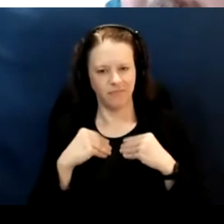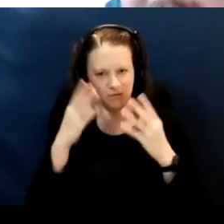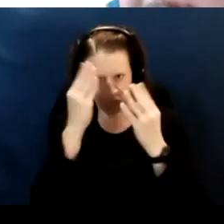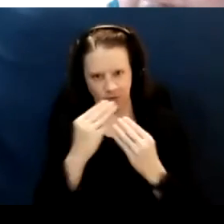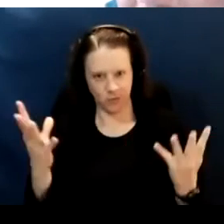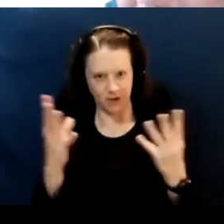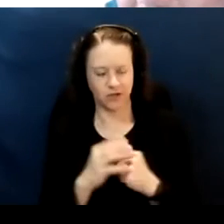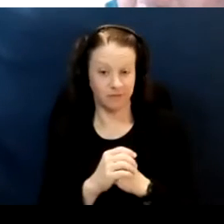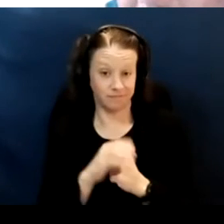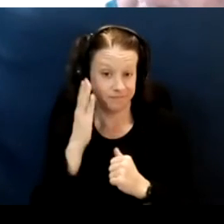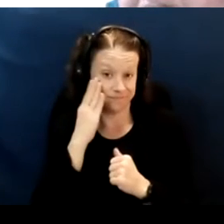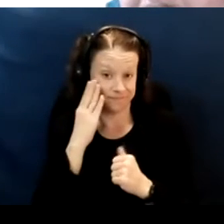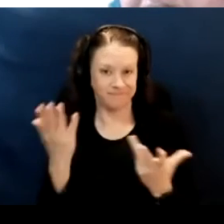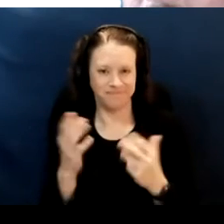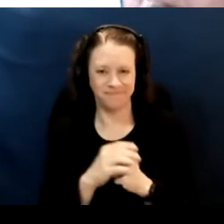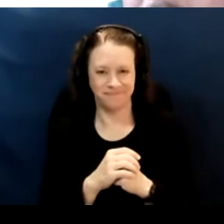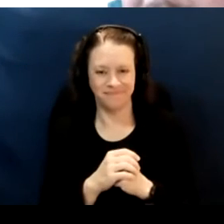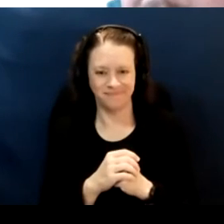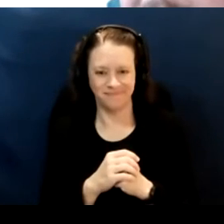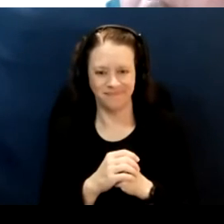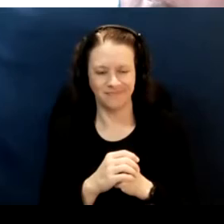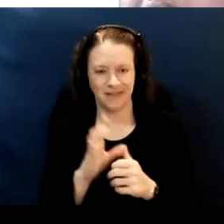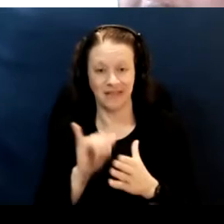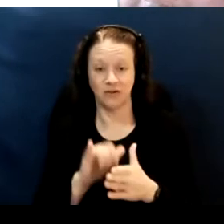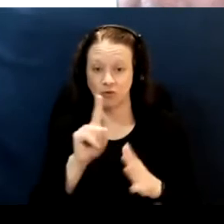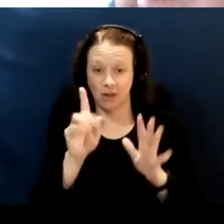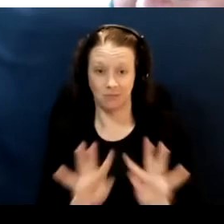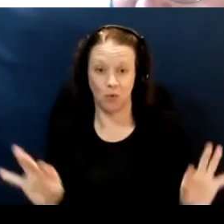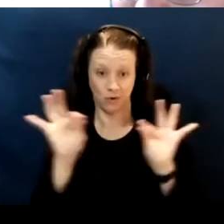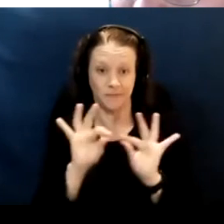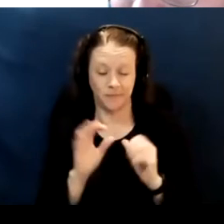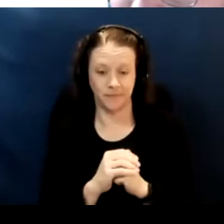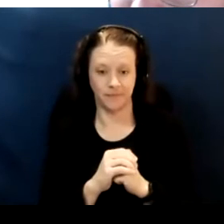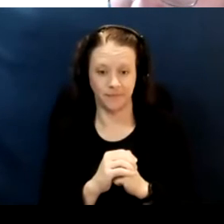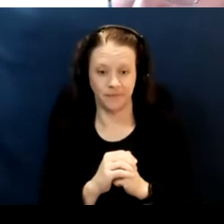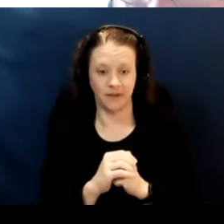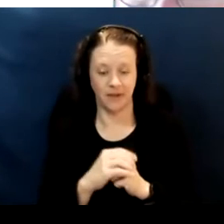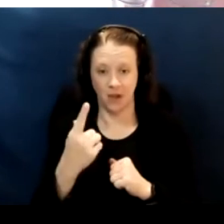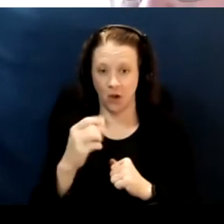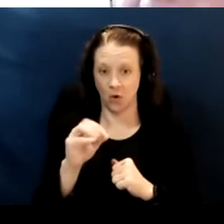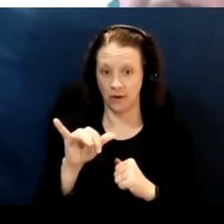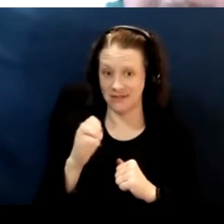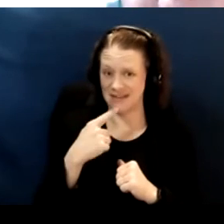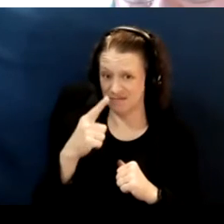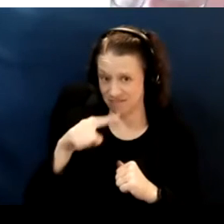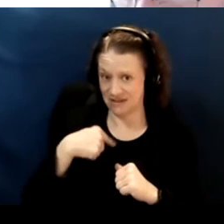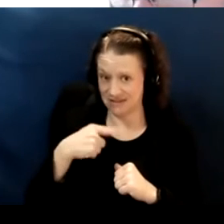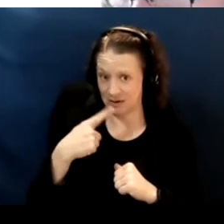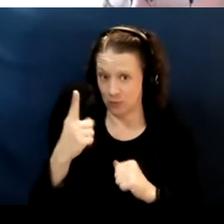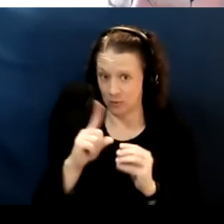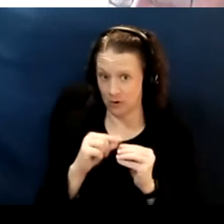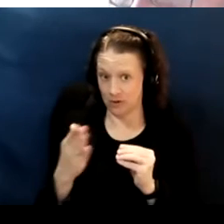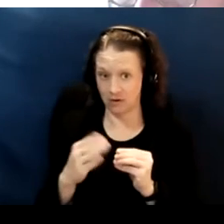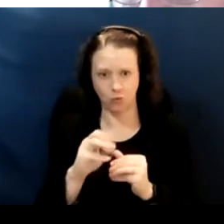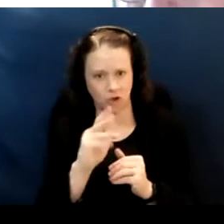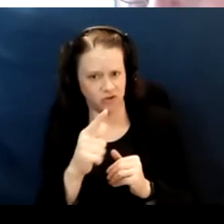information, you know. So that's yes, really important. And can I say one more thing? Like, yeah, you say, okay. Keeping it, I live in a